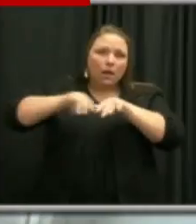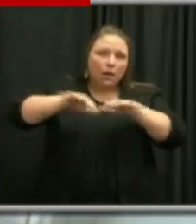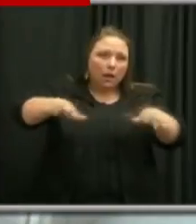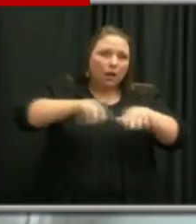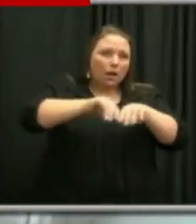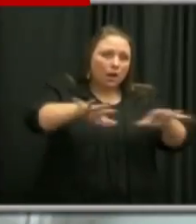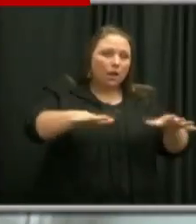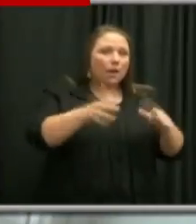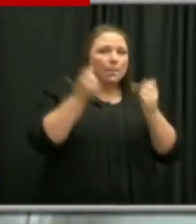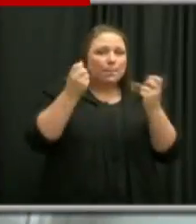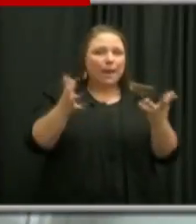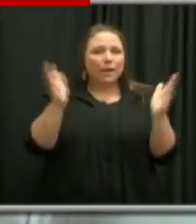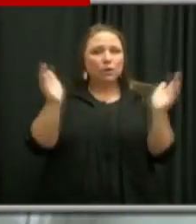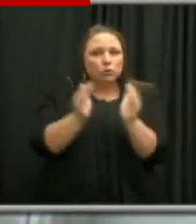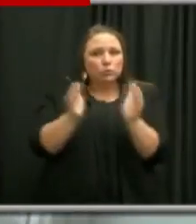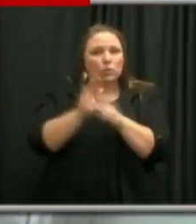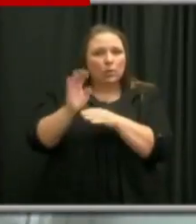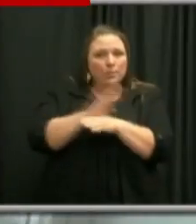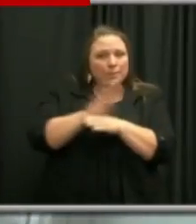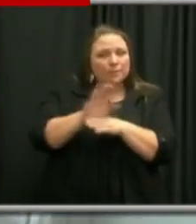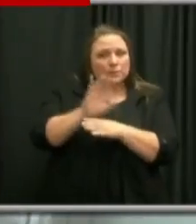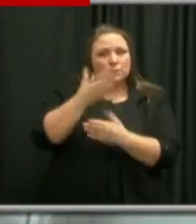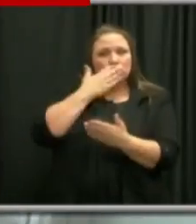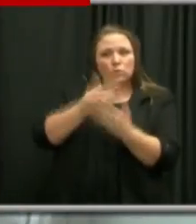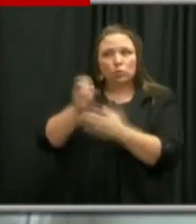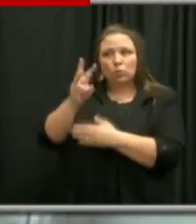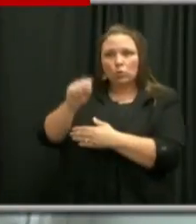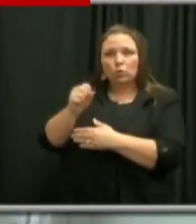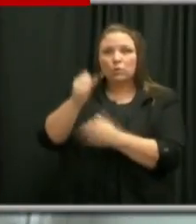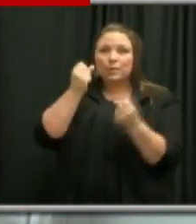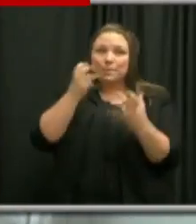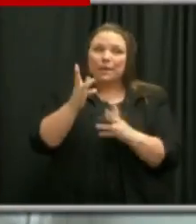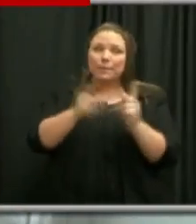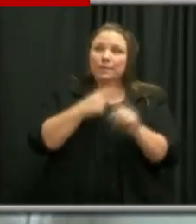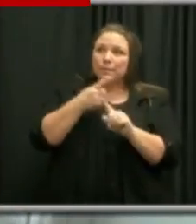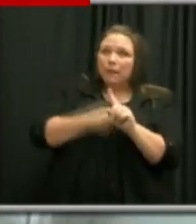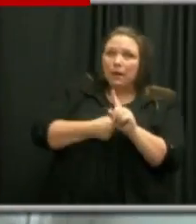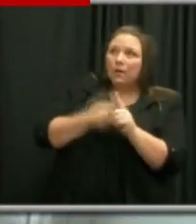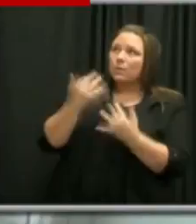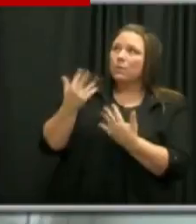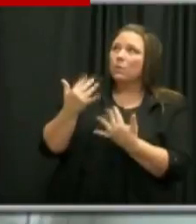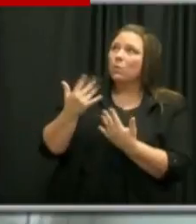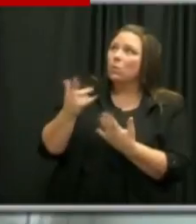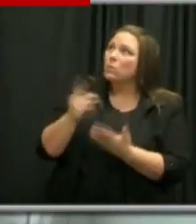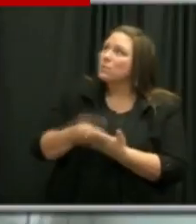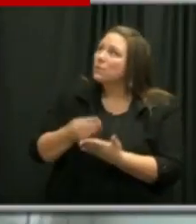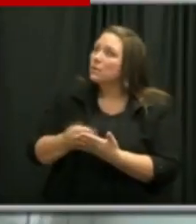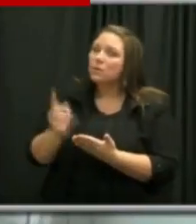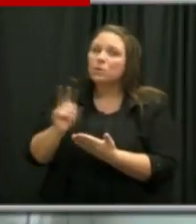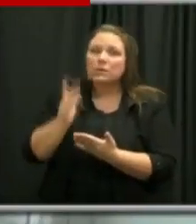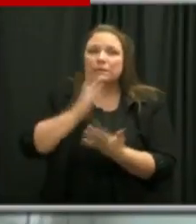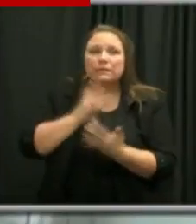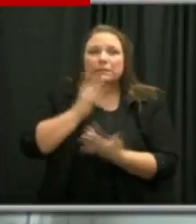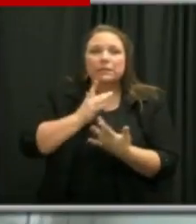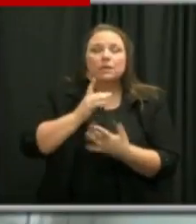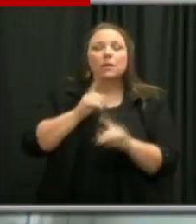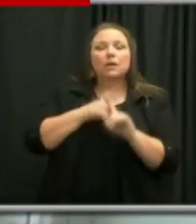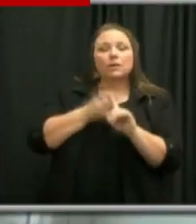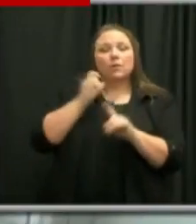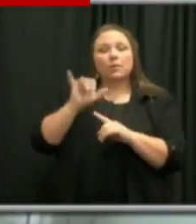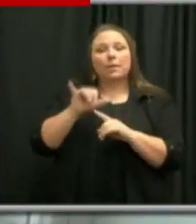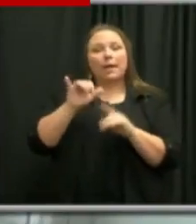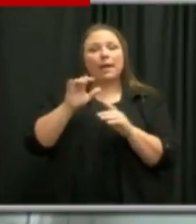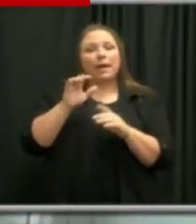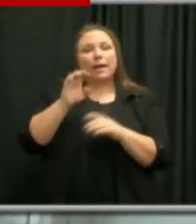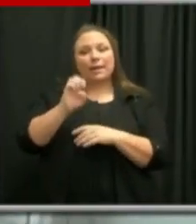those businesses that many of them were waiting nearly a month. On the Economic Injury Disaster Loans,